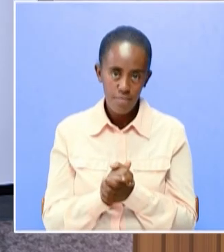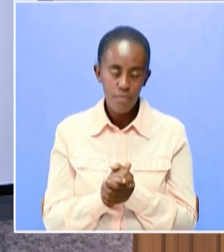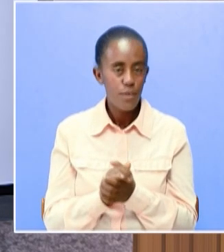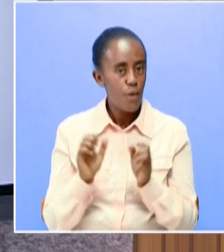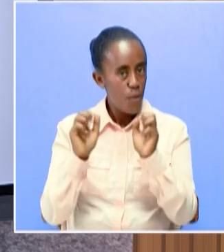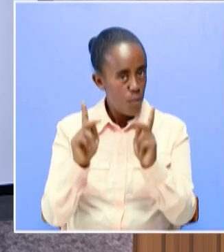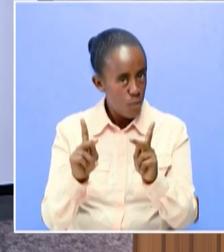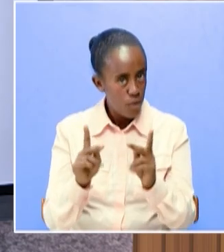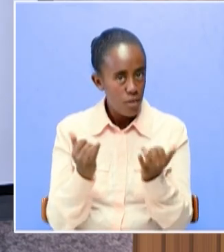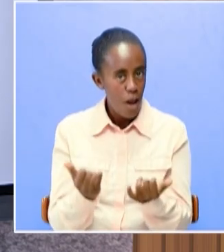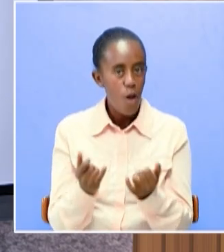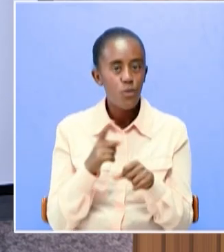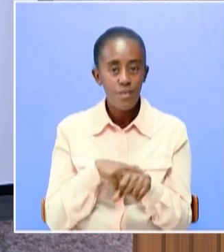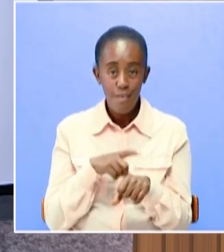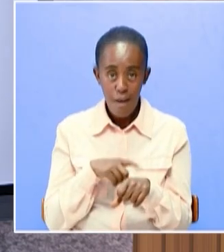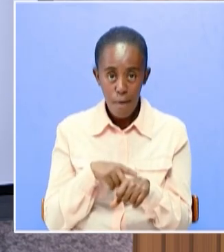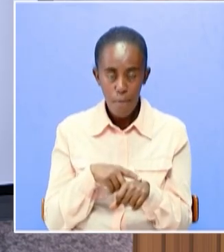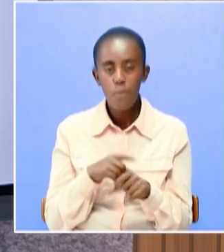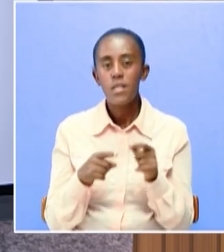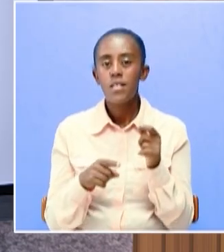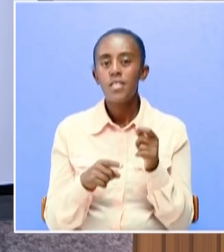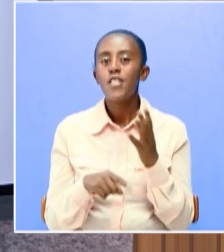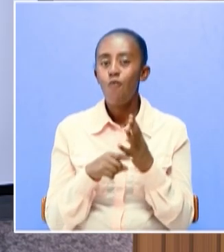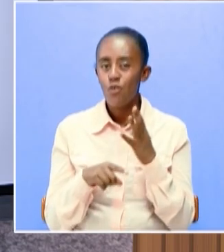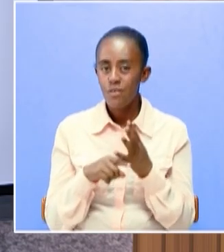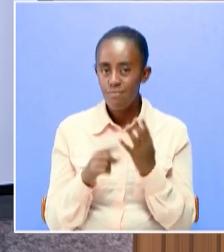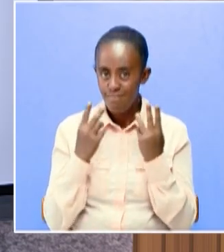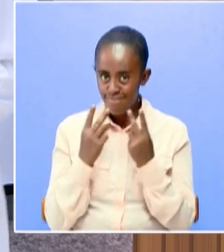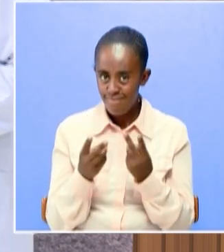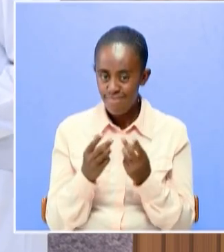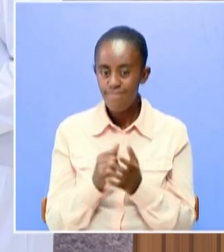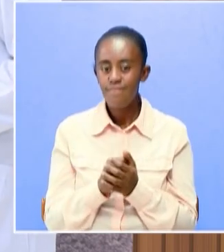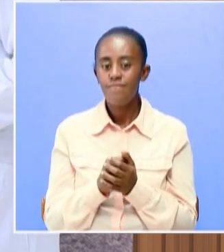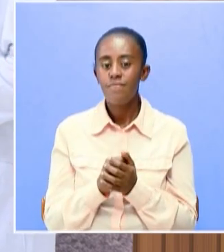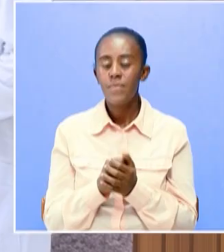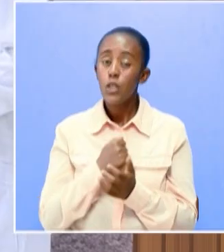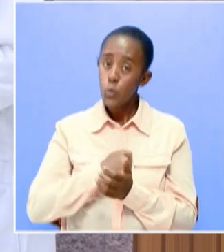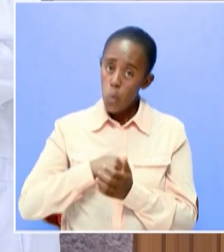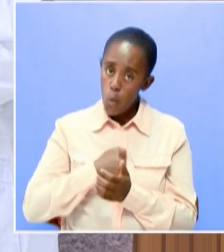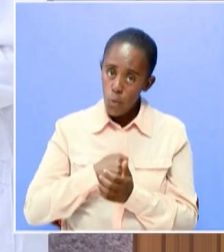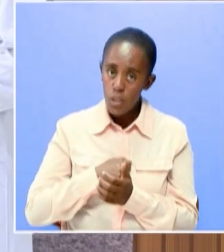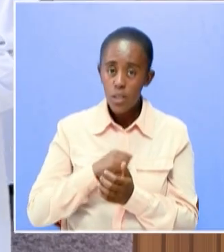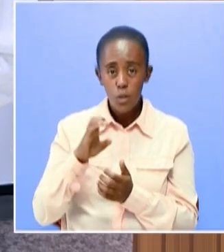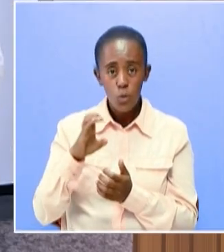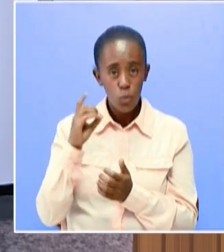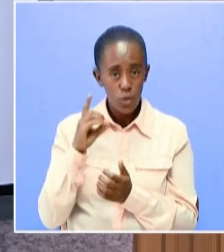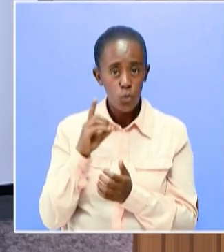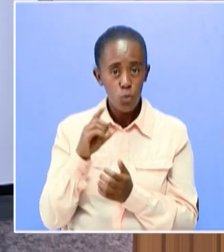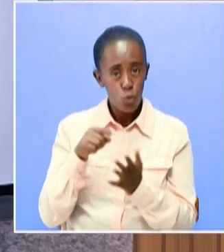Okay, now it is time to the third one, the fourth one. Sorry, could you show me where the ball is, please?